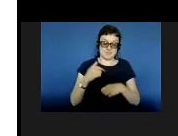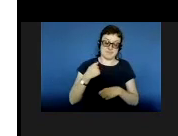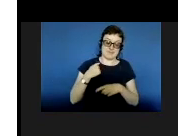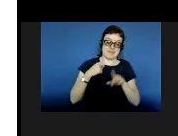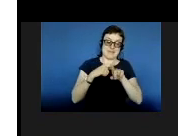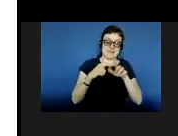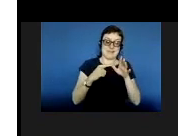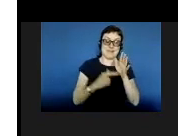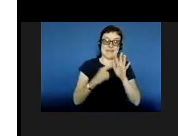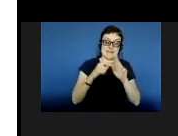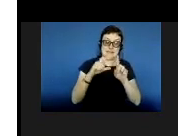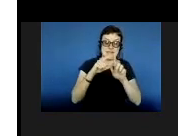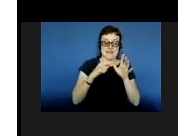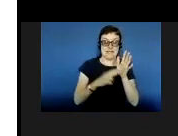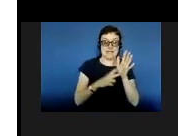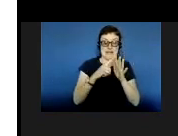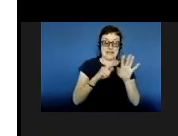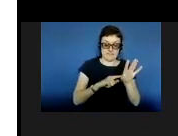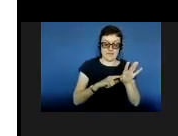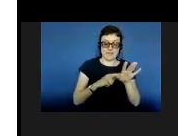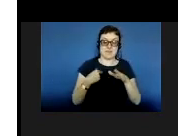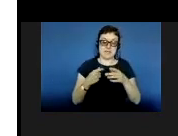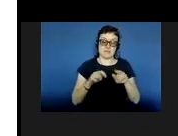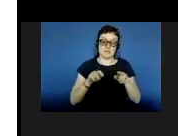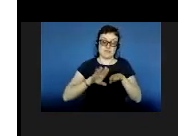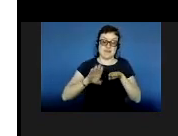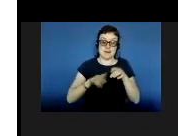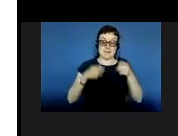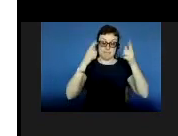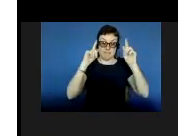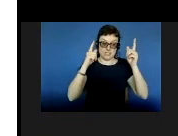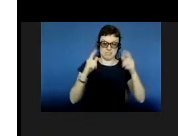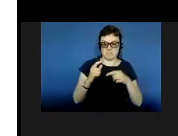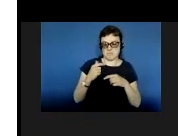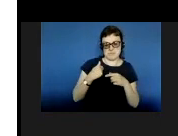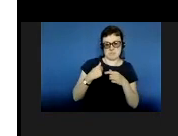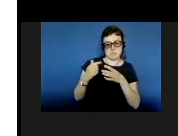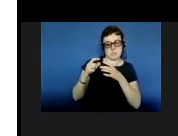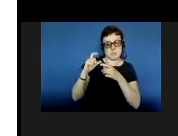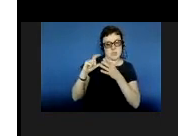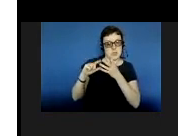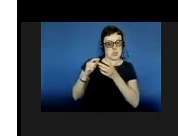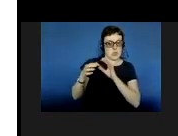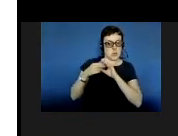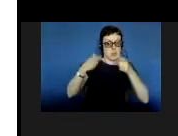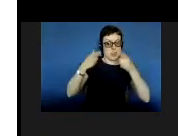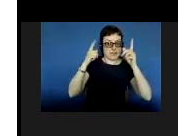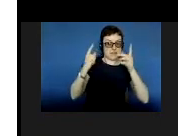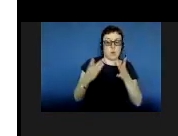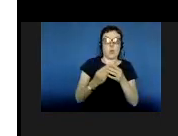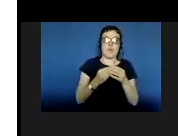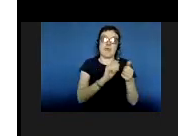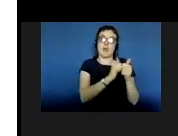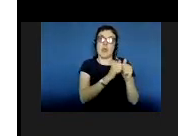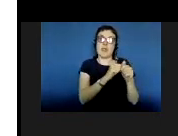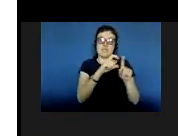training programme manager at Outside In, and I'm the co-lead for this research group along with my colleague Dol, who is